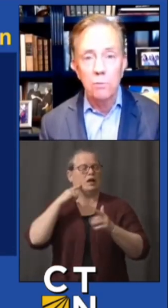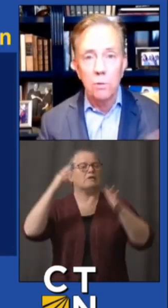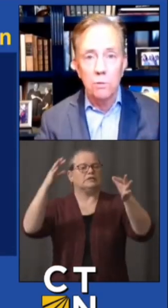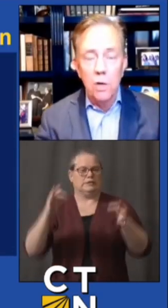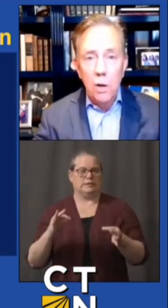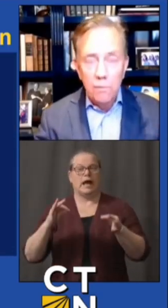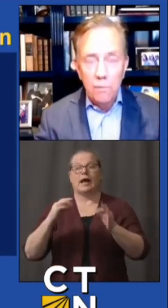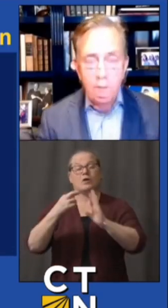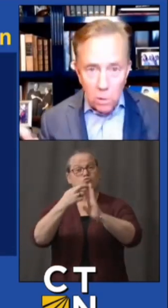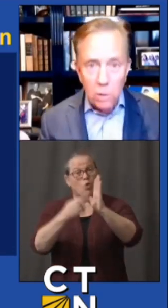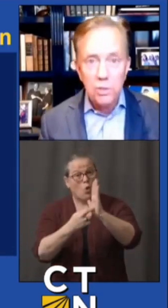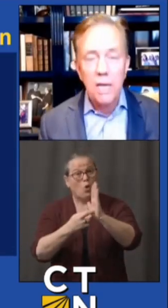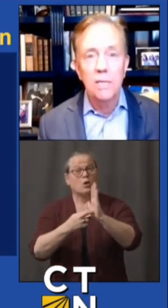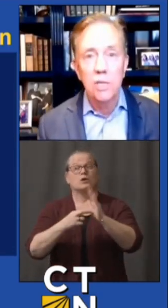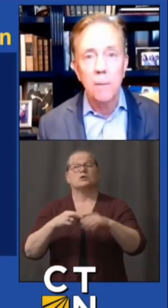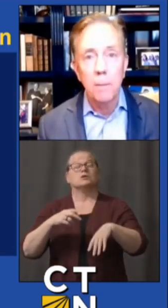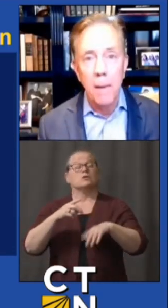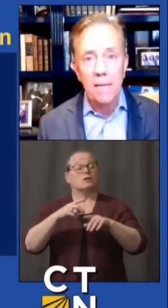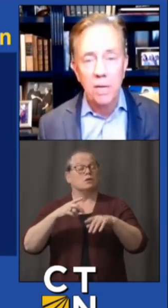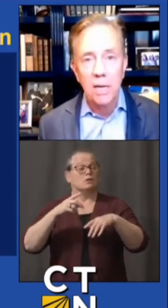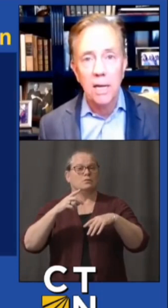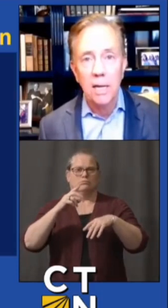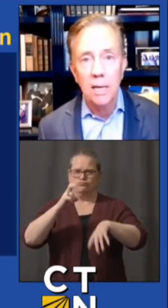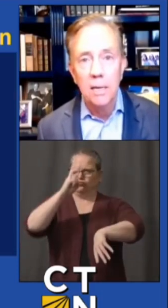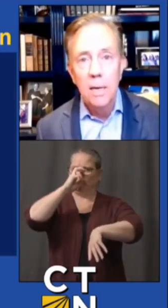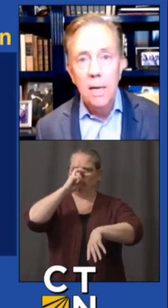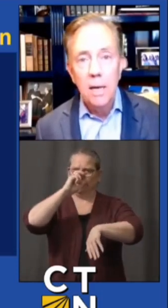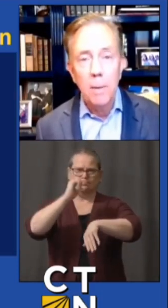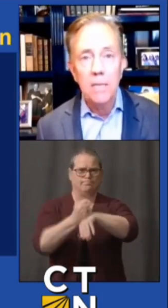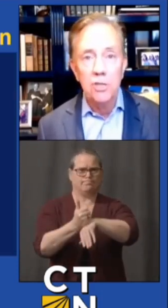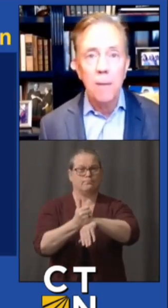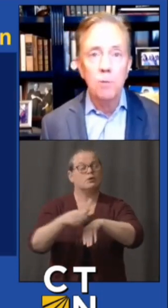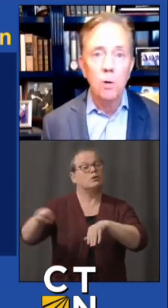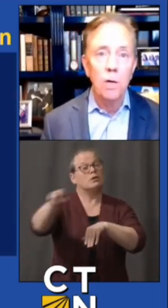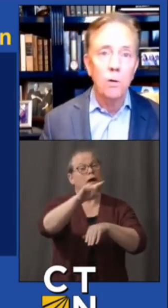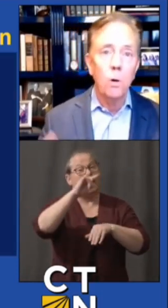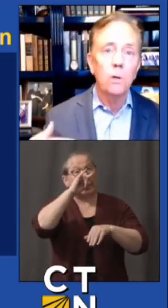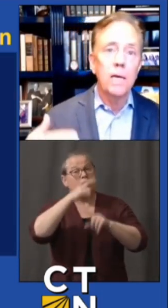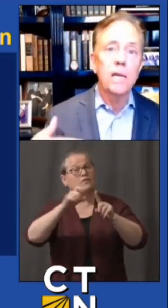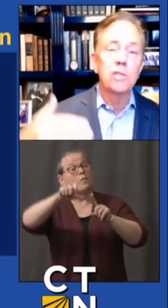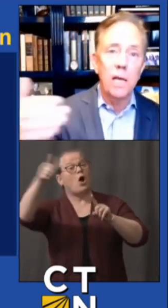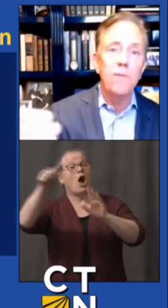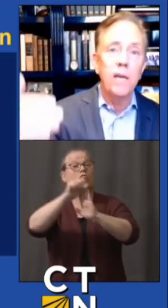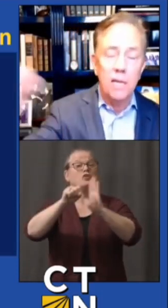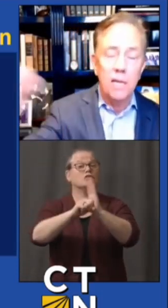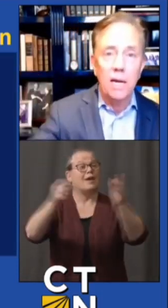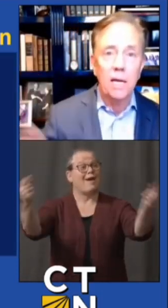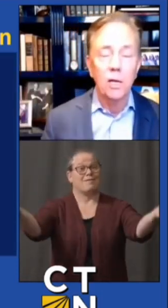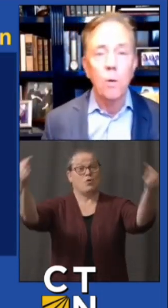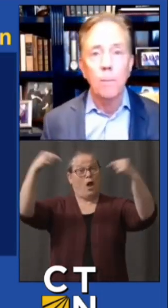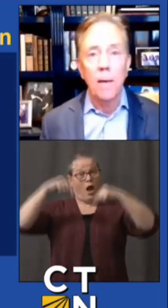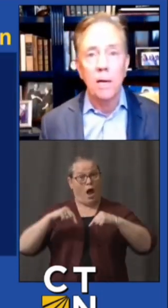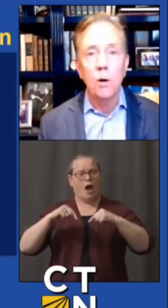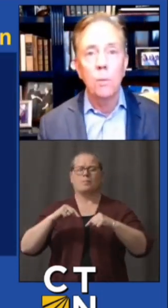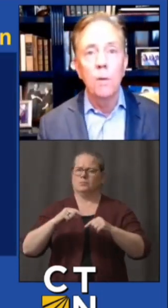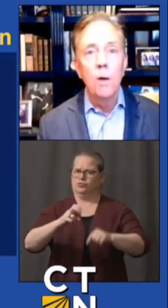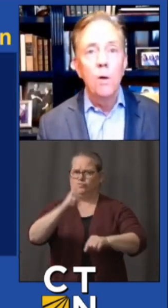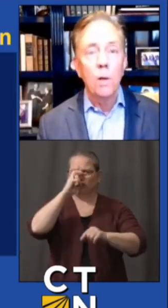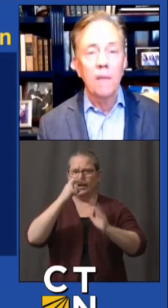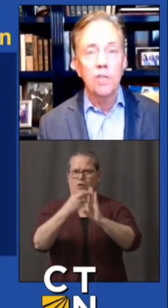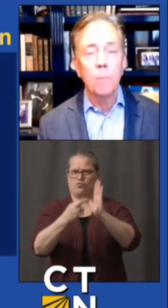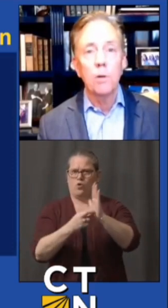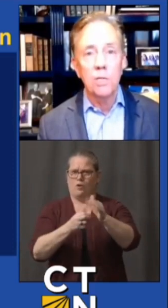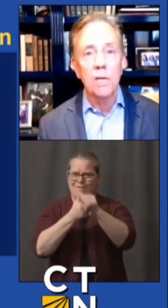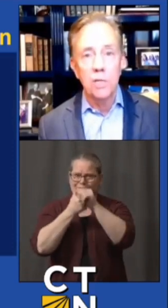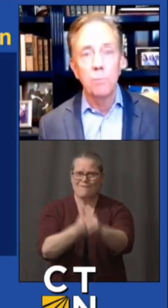quarantine rules for all those kids coming back to Connecticut. And by the same token, all the kids leaving Connecticut and going back home will